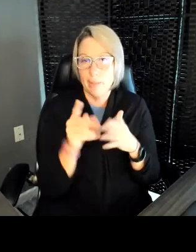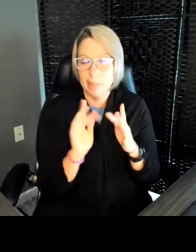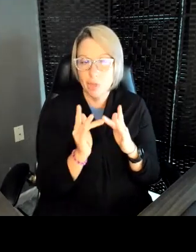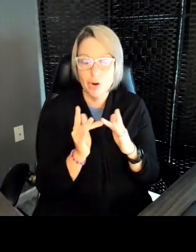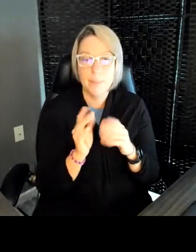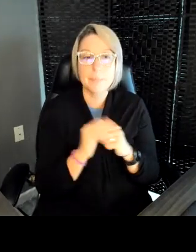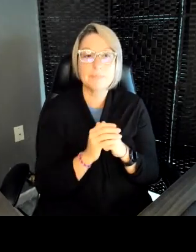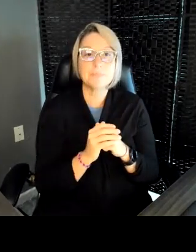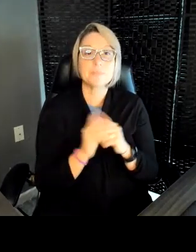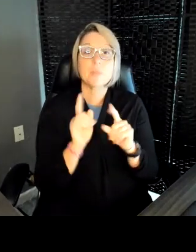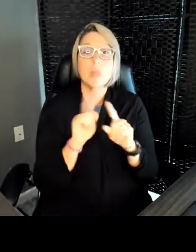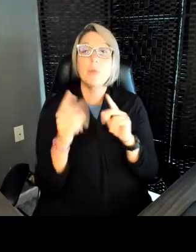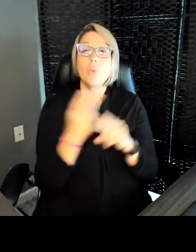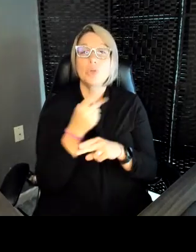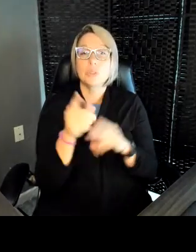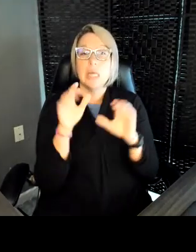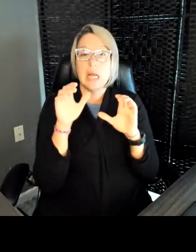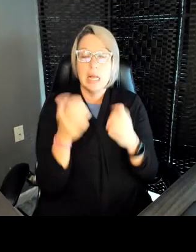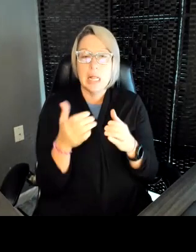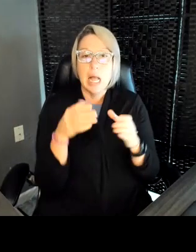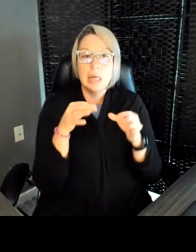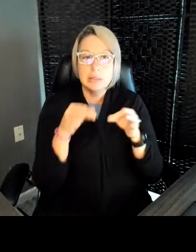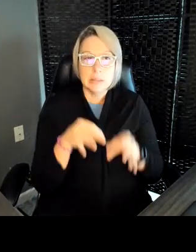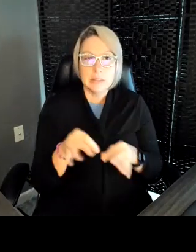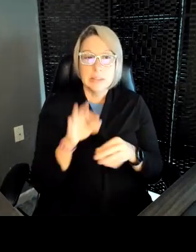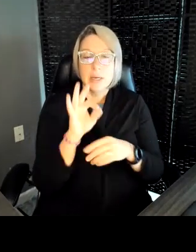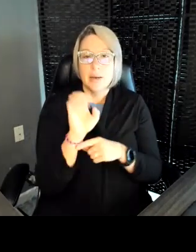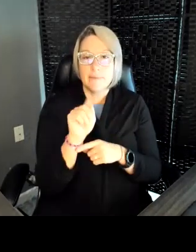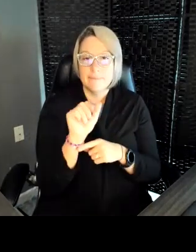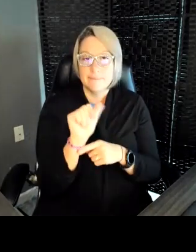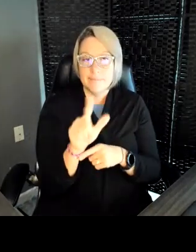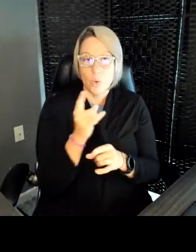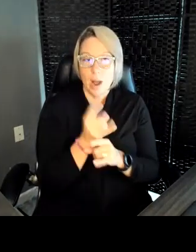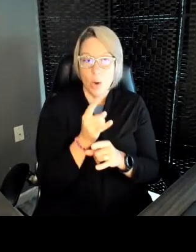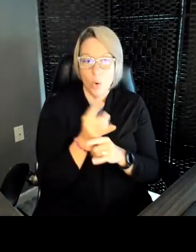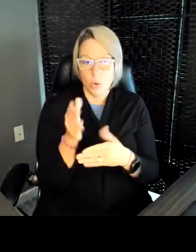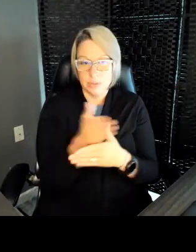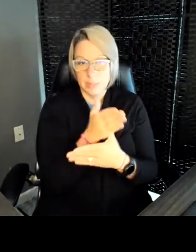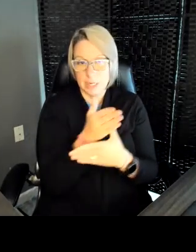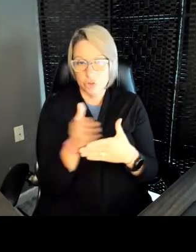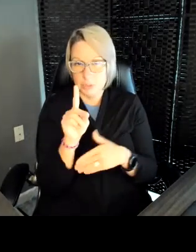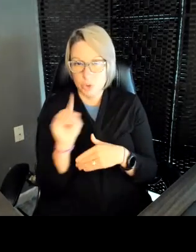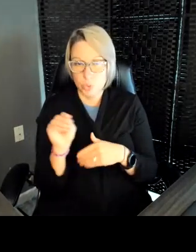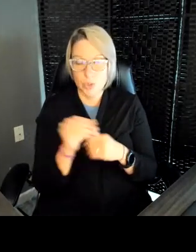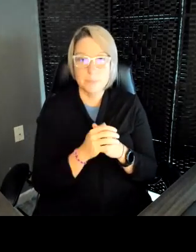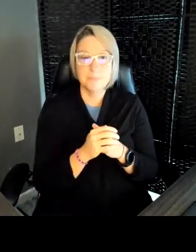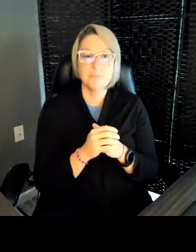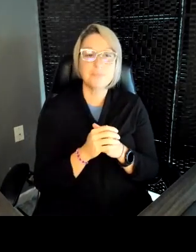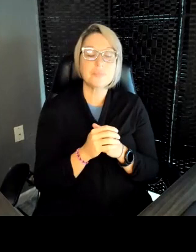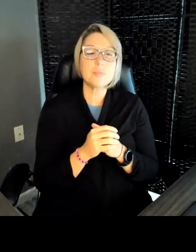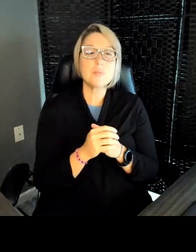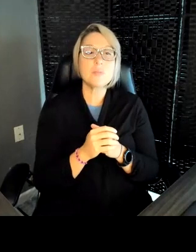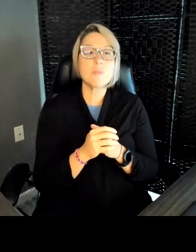especially in a class I teach when we're talking about fetal alcohol spectrum disorder. But I have two different ones and I show them for different